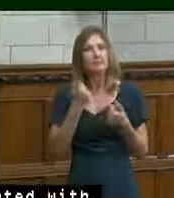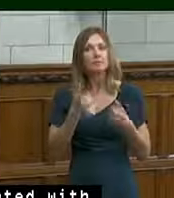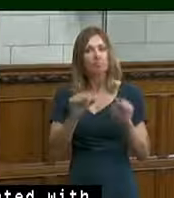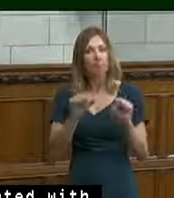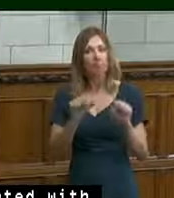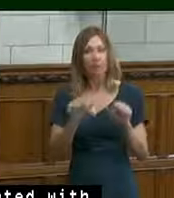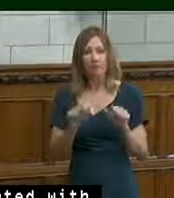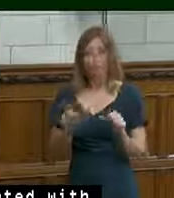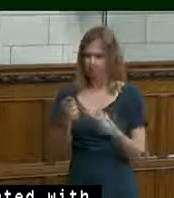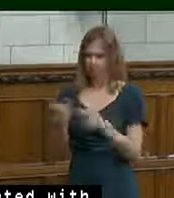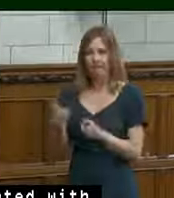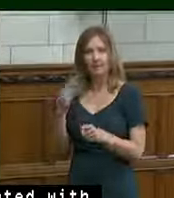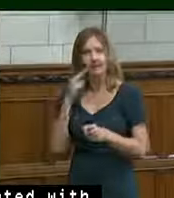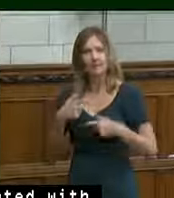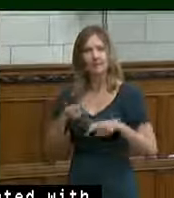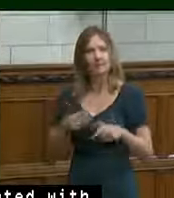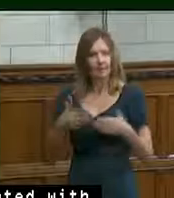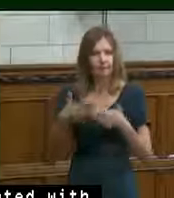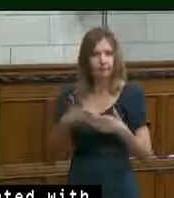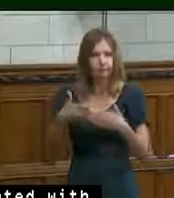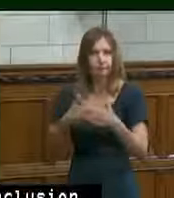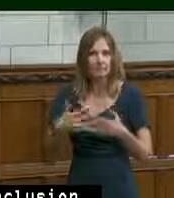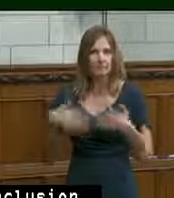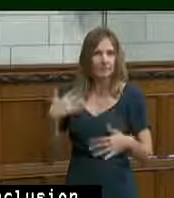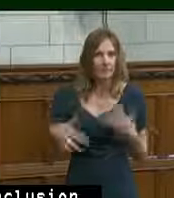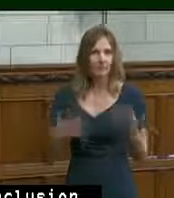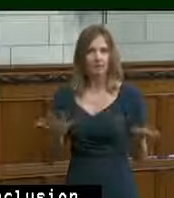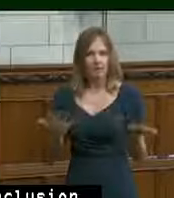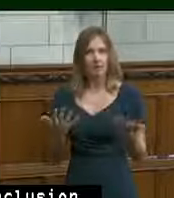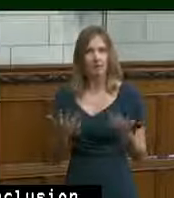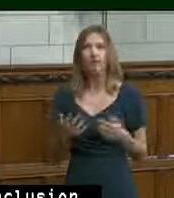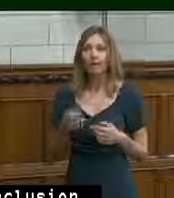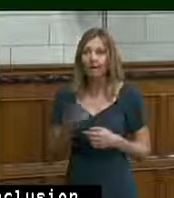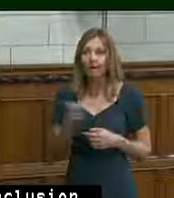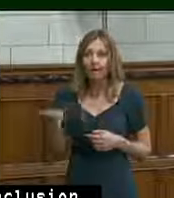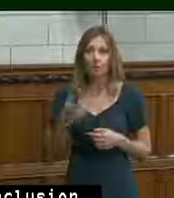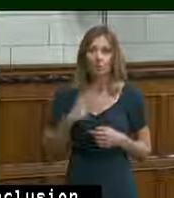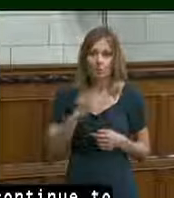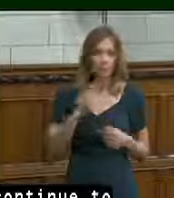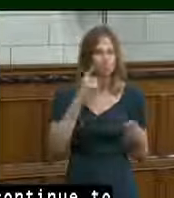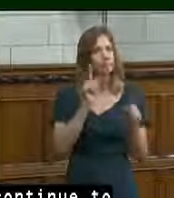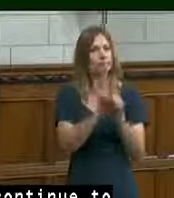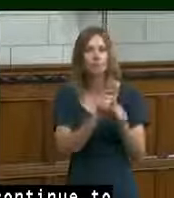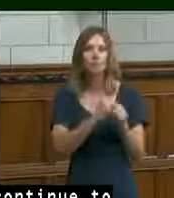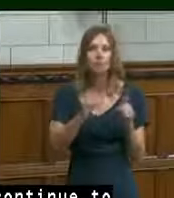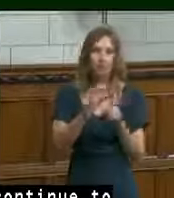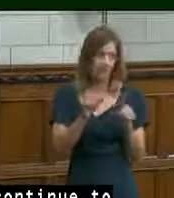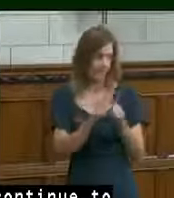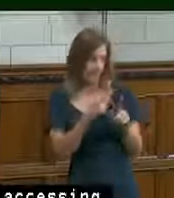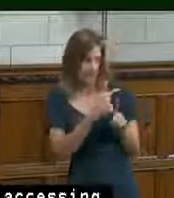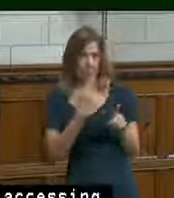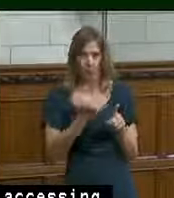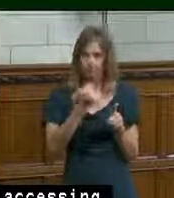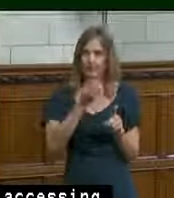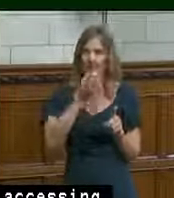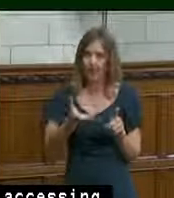deaf people from accessing their health care. When deaf people want to see their GP, as my honourable friend has pointed out, many